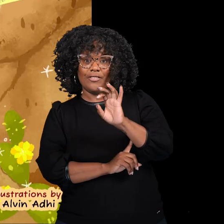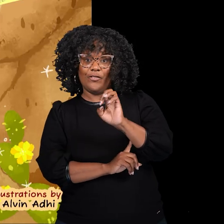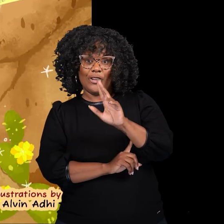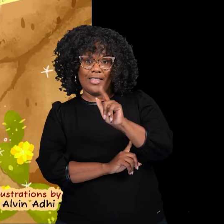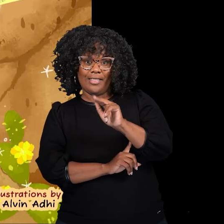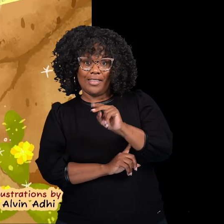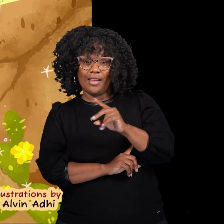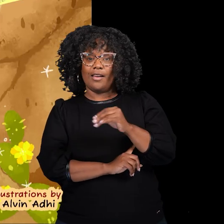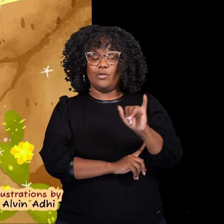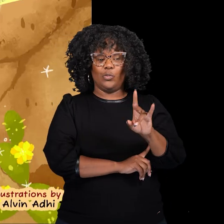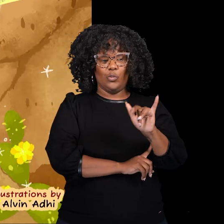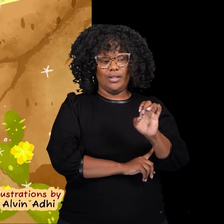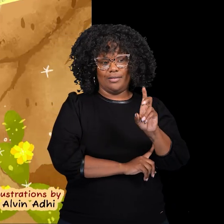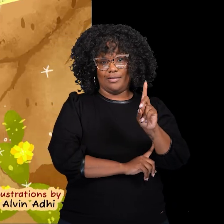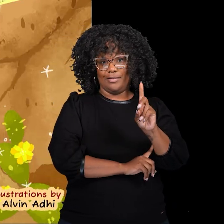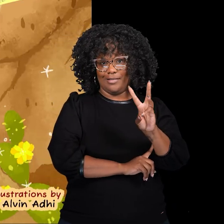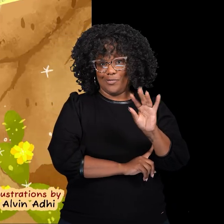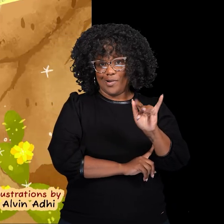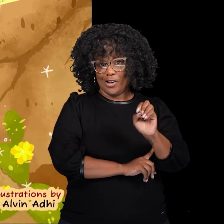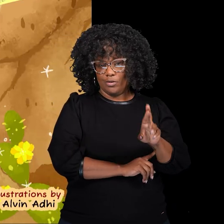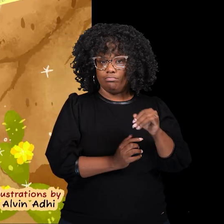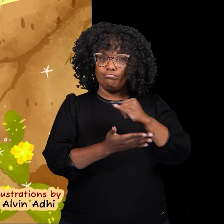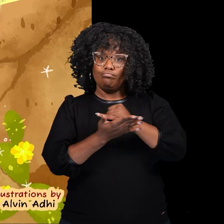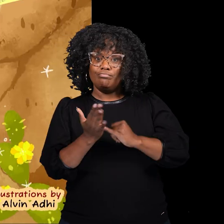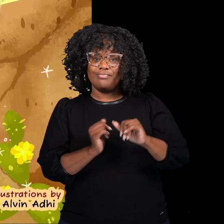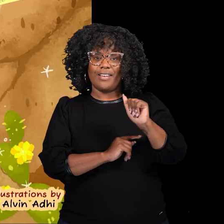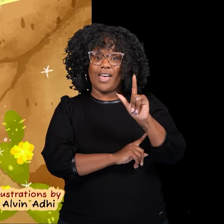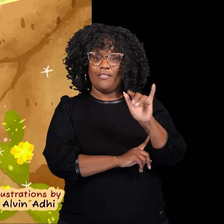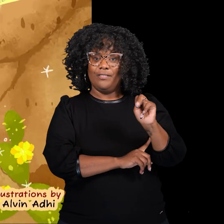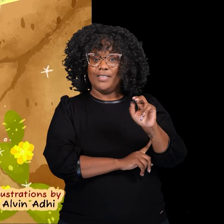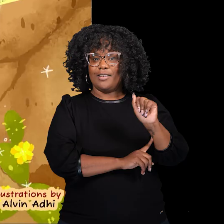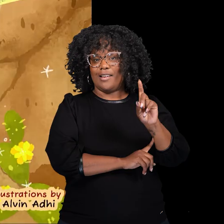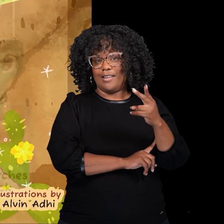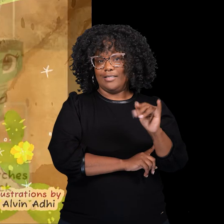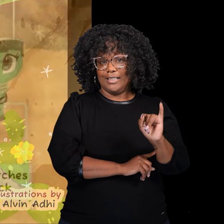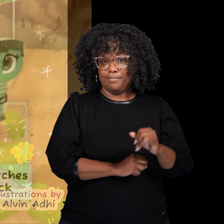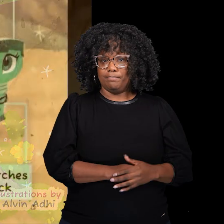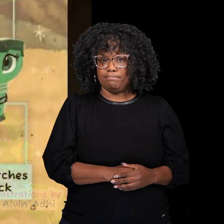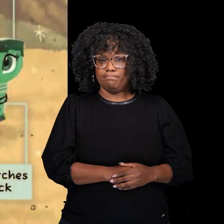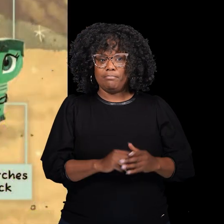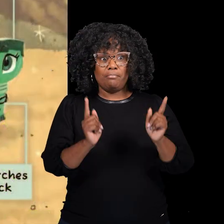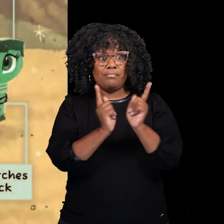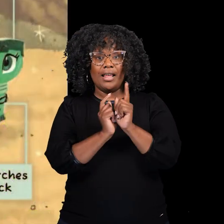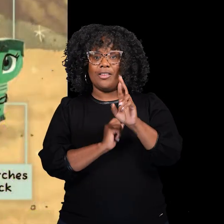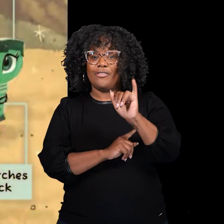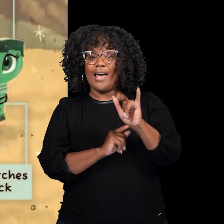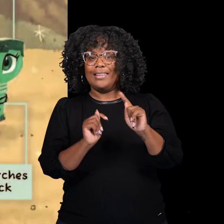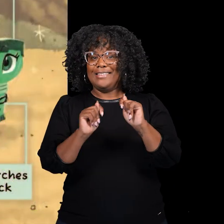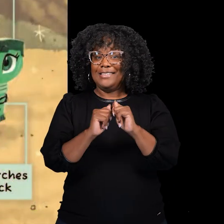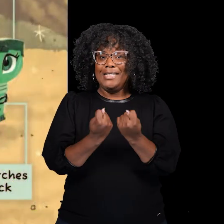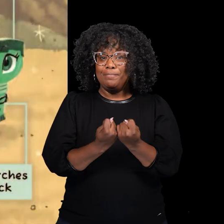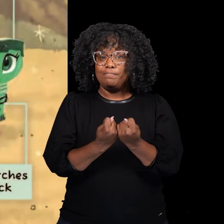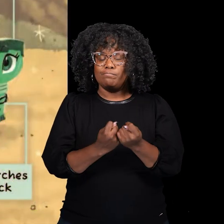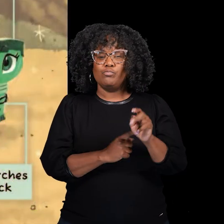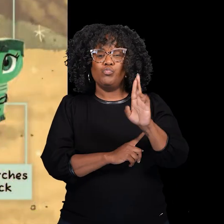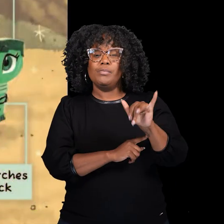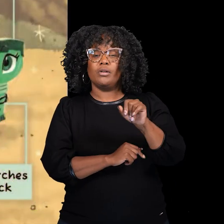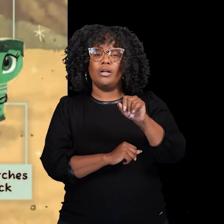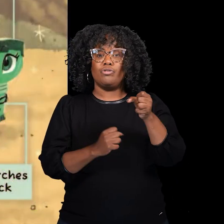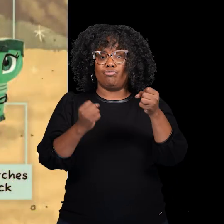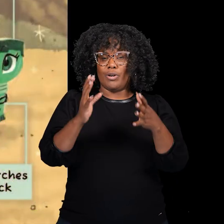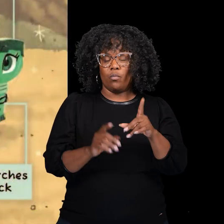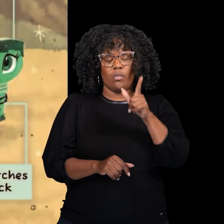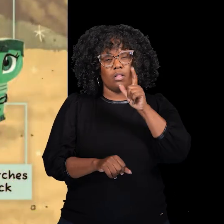Lisa Ferland and Julie Dwyer, and illustrations by Alvin Adhi. Meet the rally team. Ruby